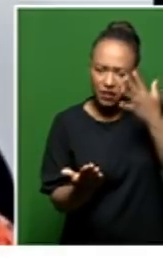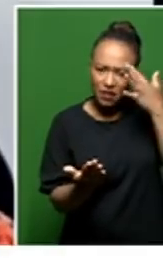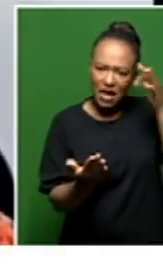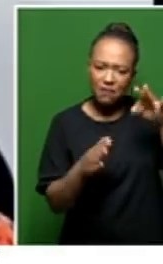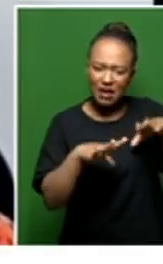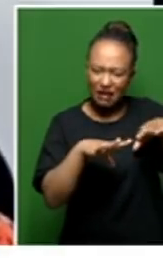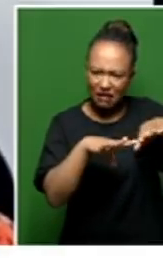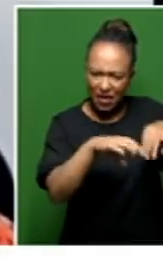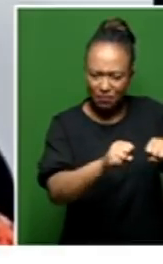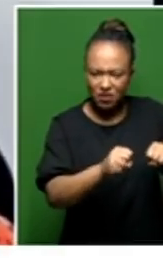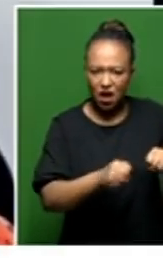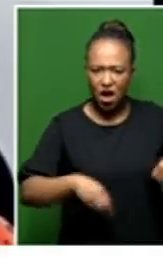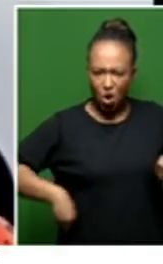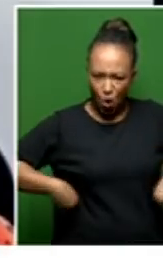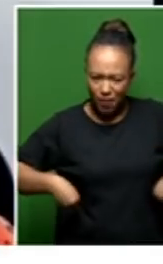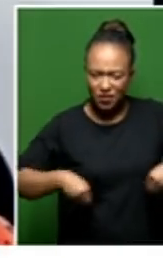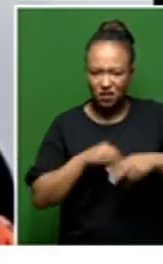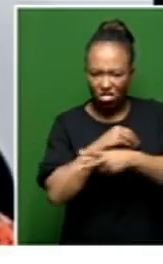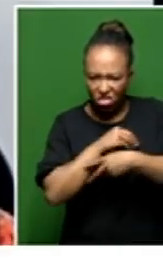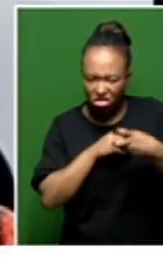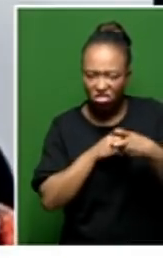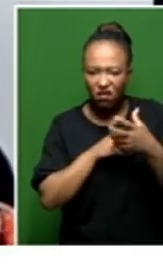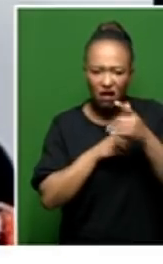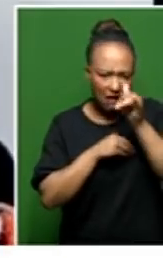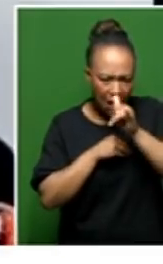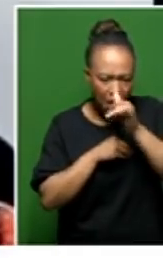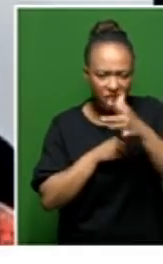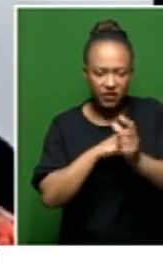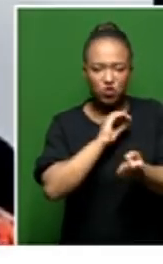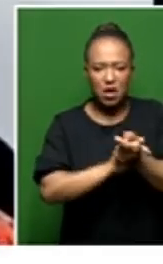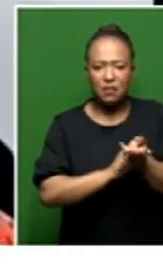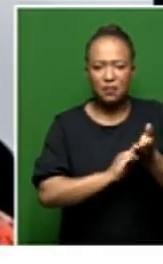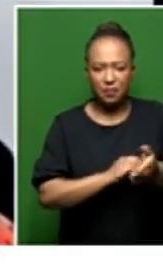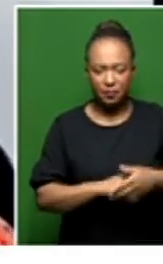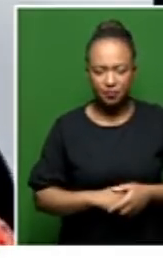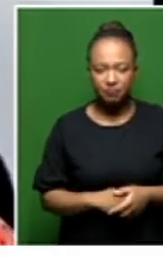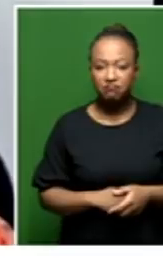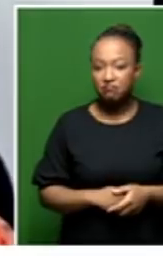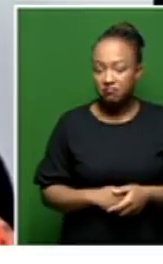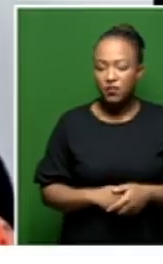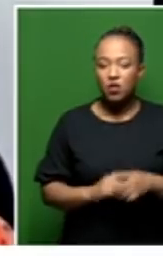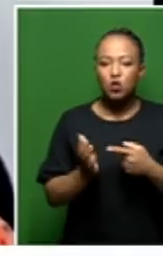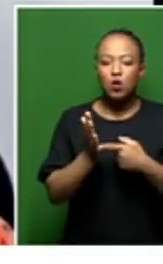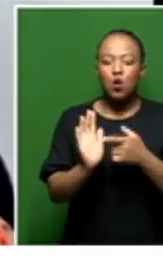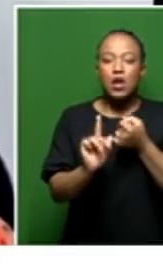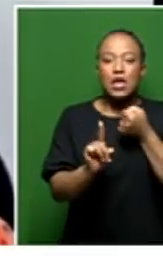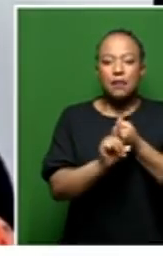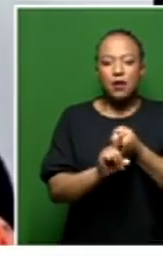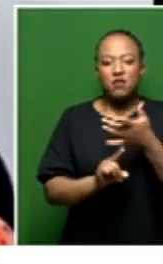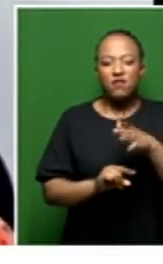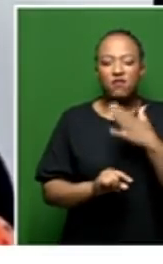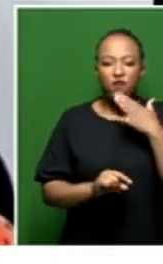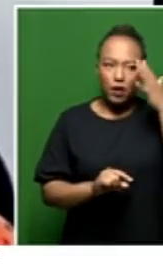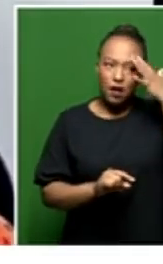us the modus operandi and the impact on these areas of